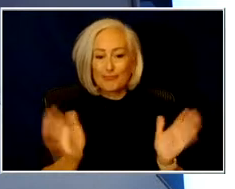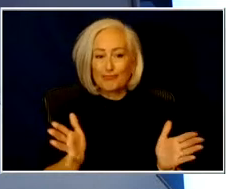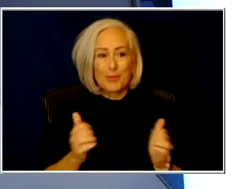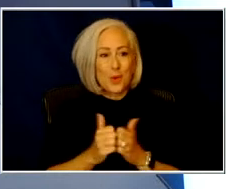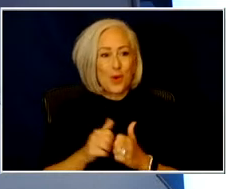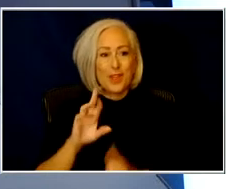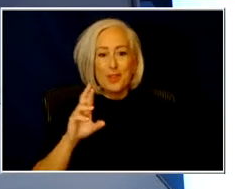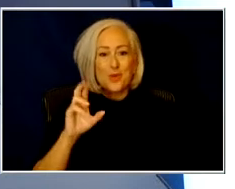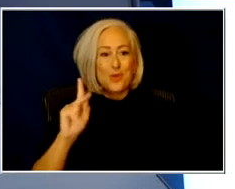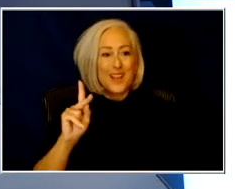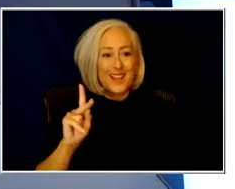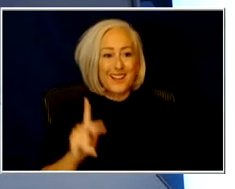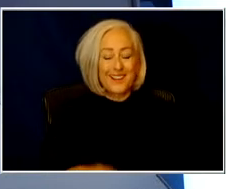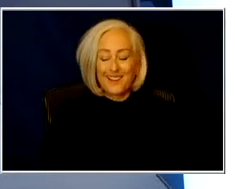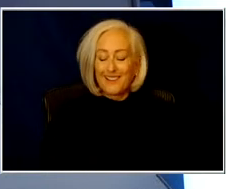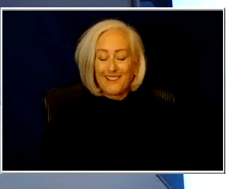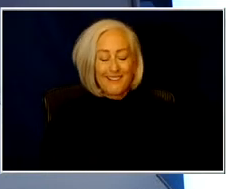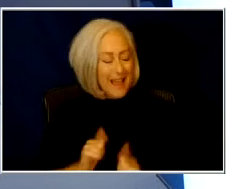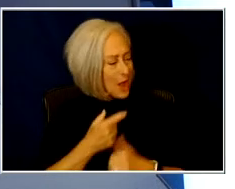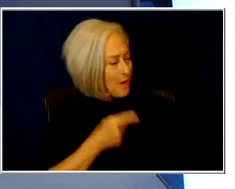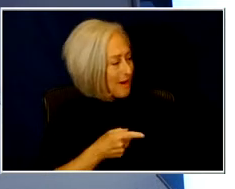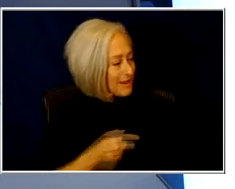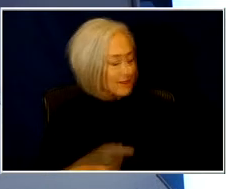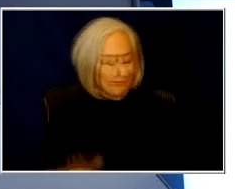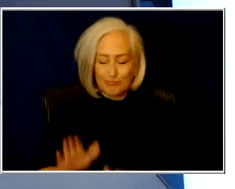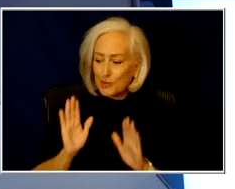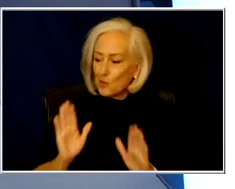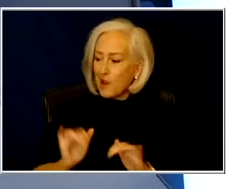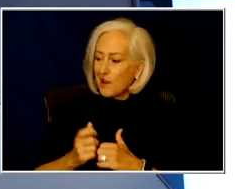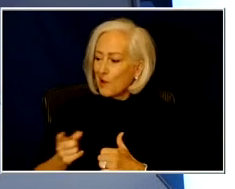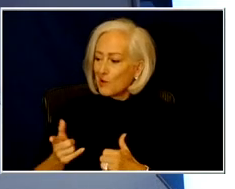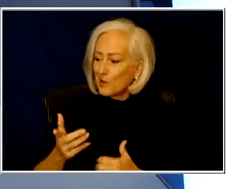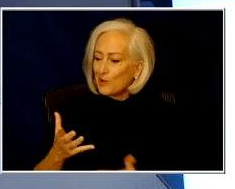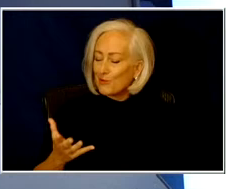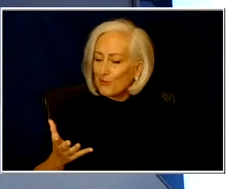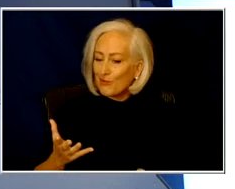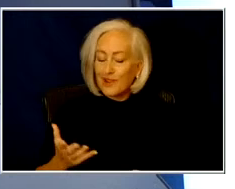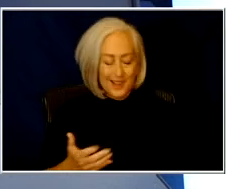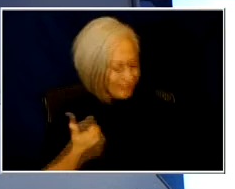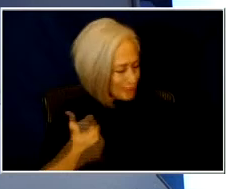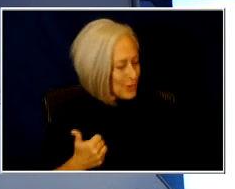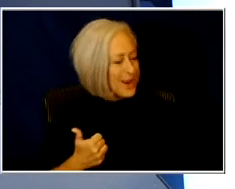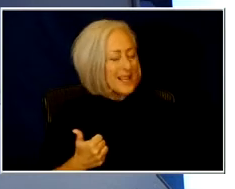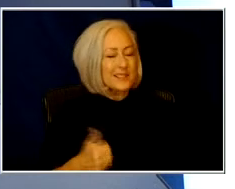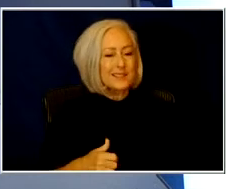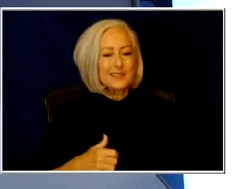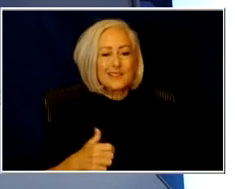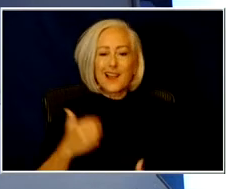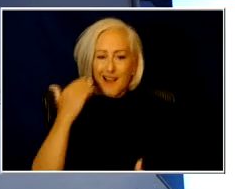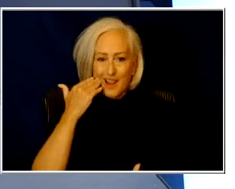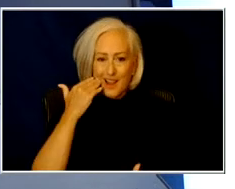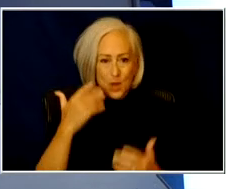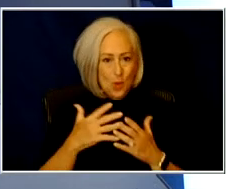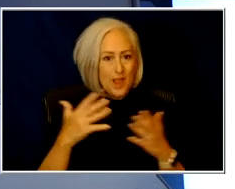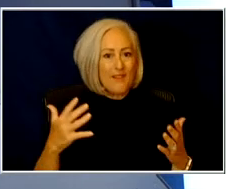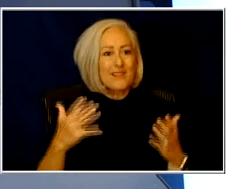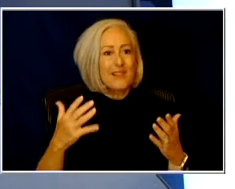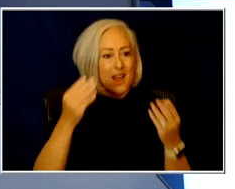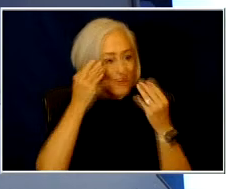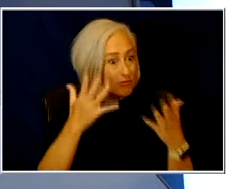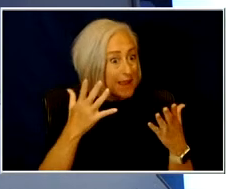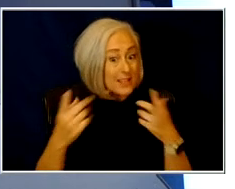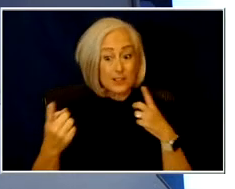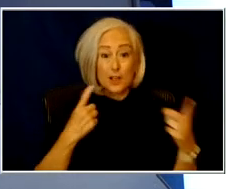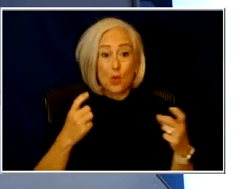I'm great how you doing man good so it's good to have you here and I know we got a lot of information and questions about vaccines in general